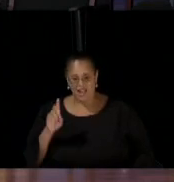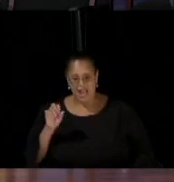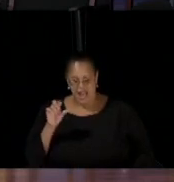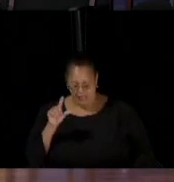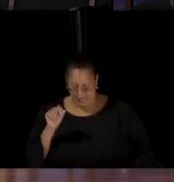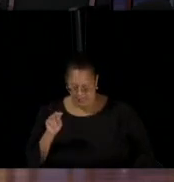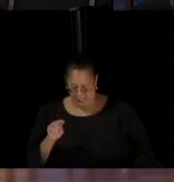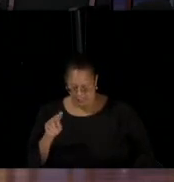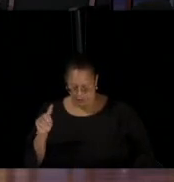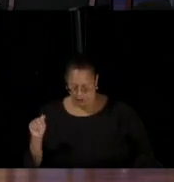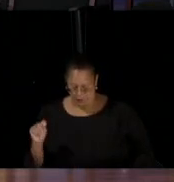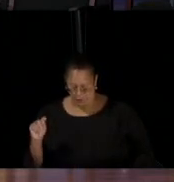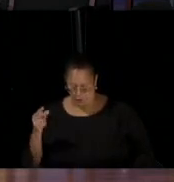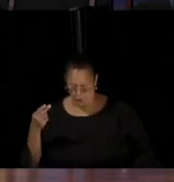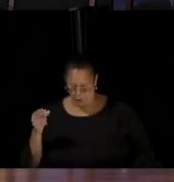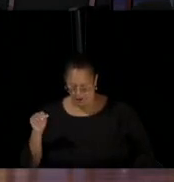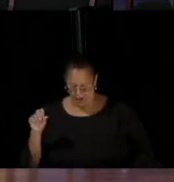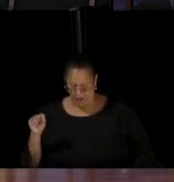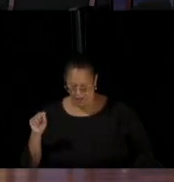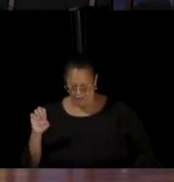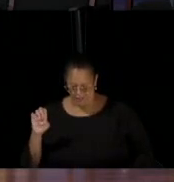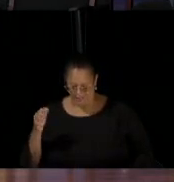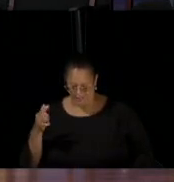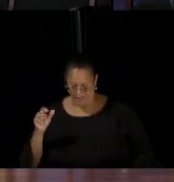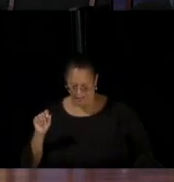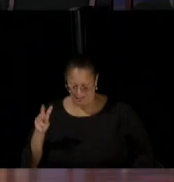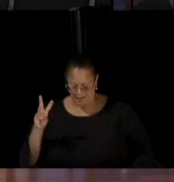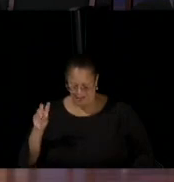Ellen Tomiko Hasagawa.